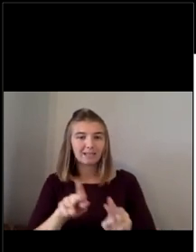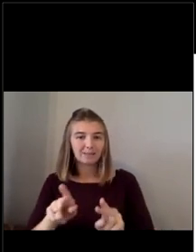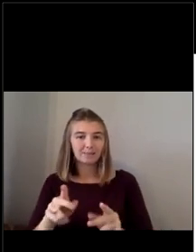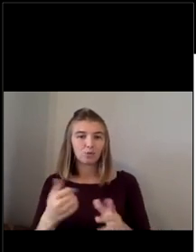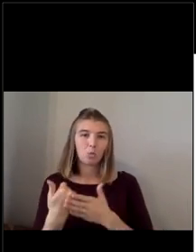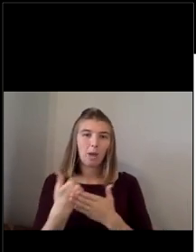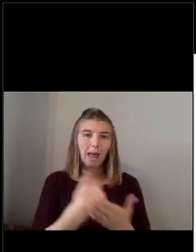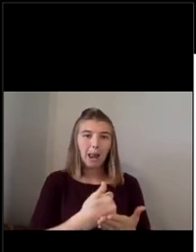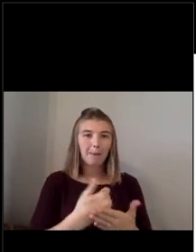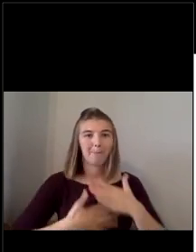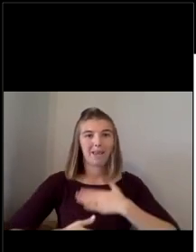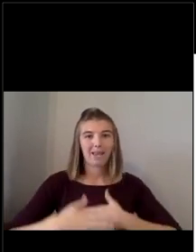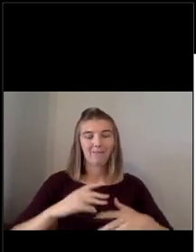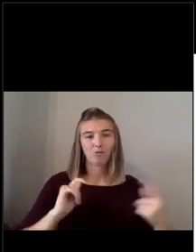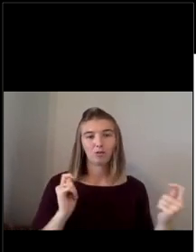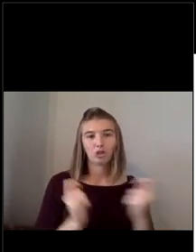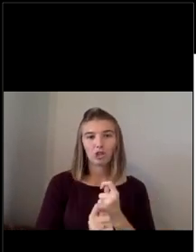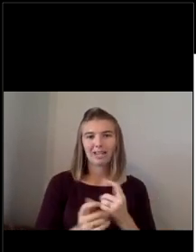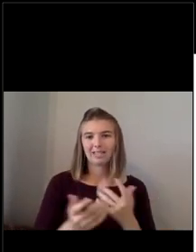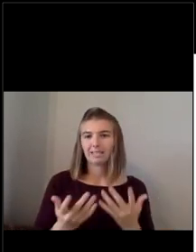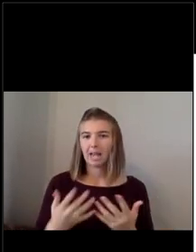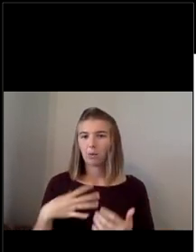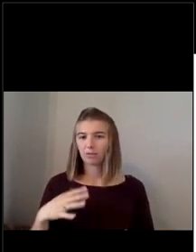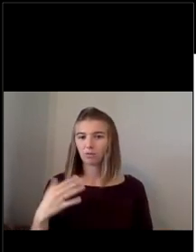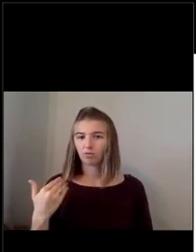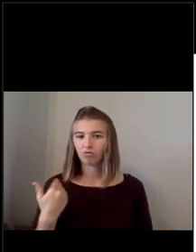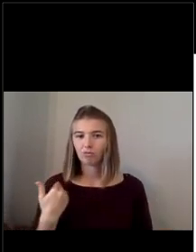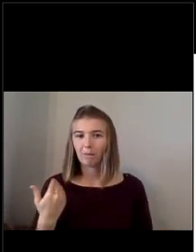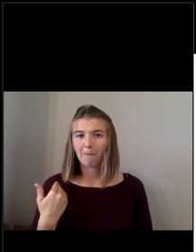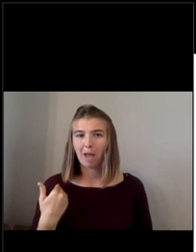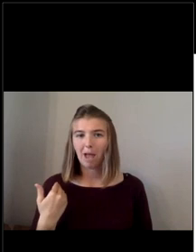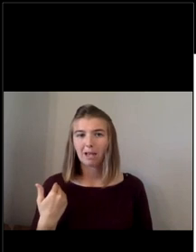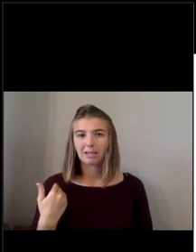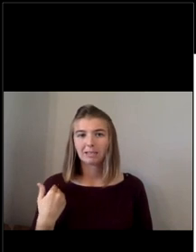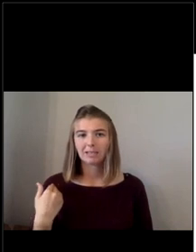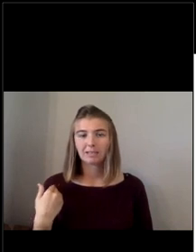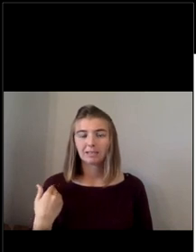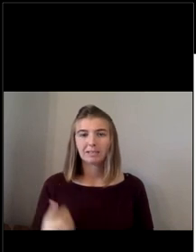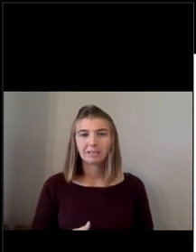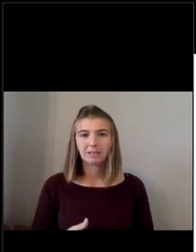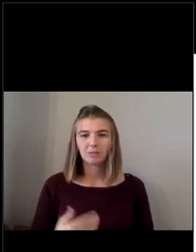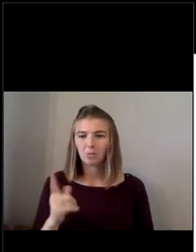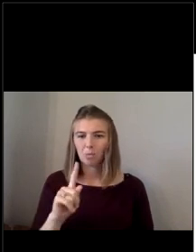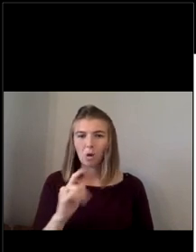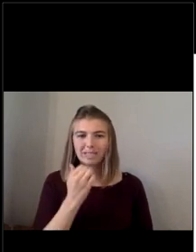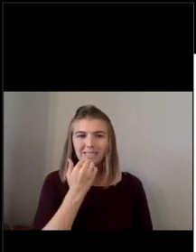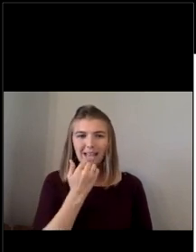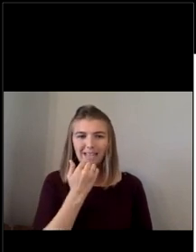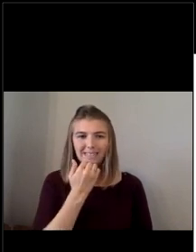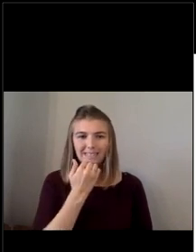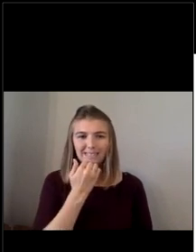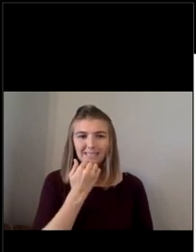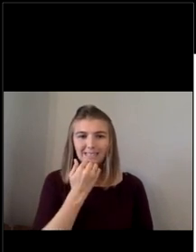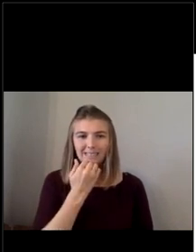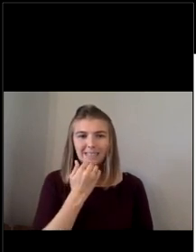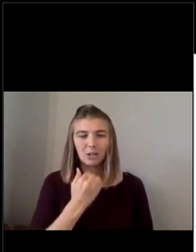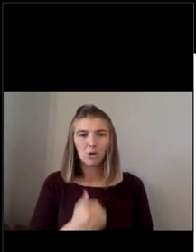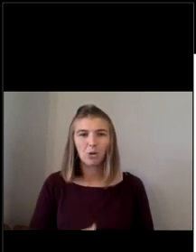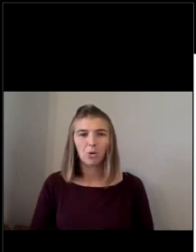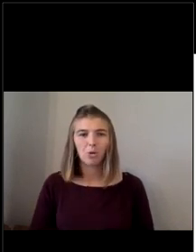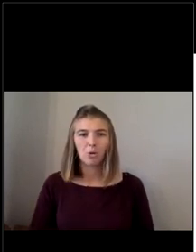Now, I just need to remind myself, looking very quickly on my other screen, as to what the date is for